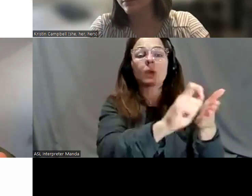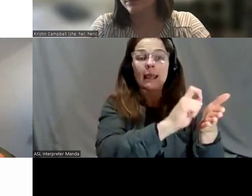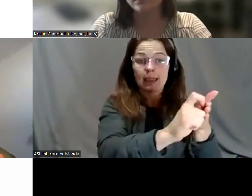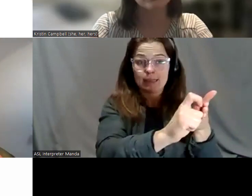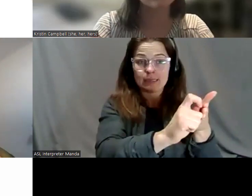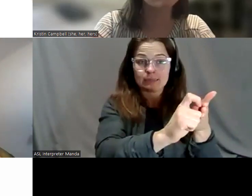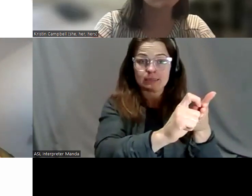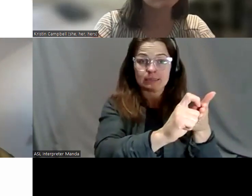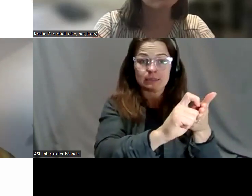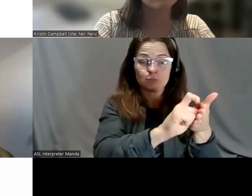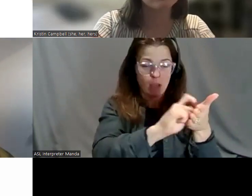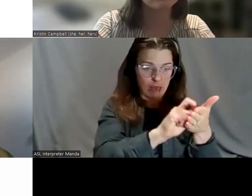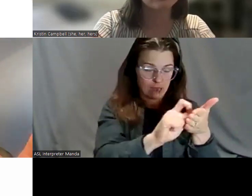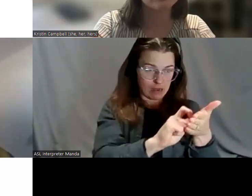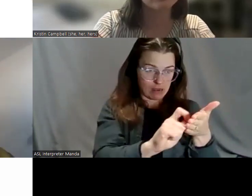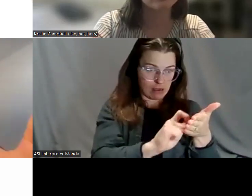storing,